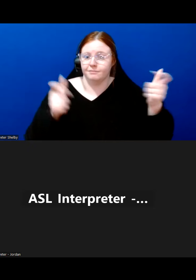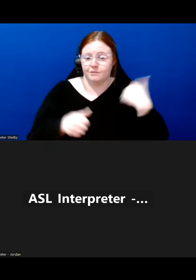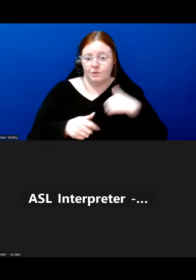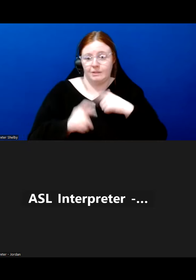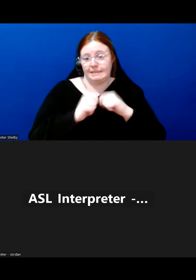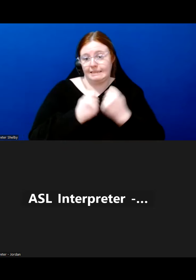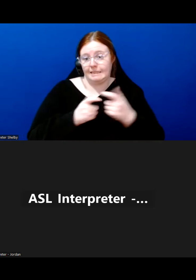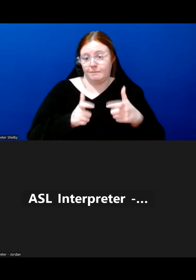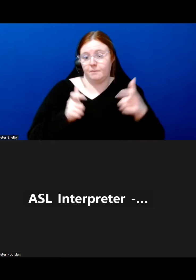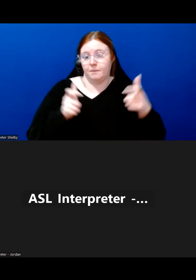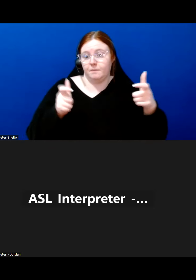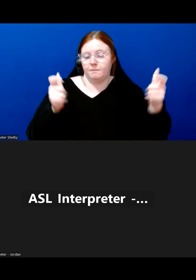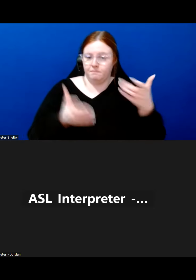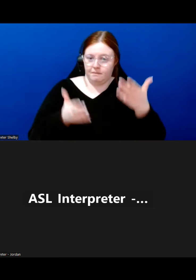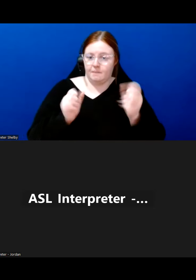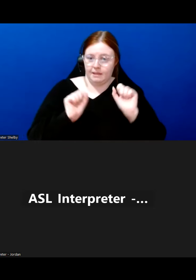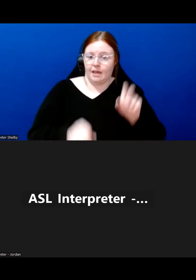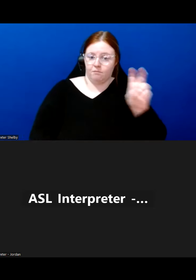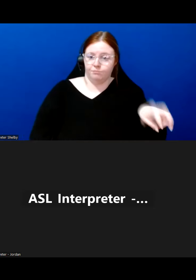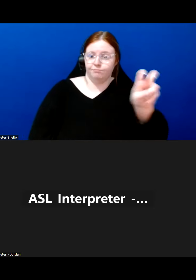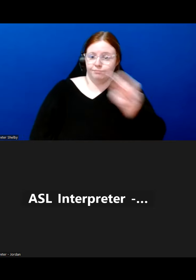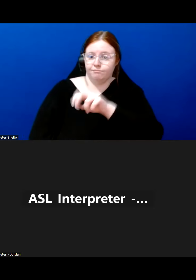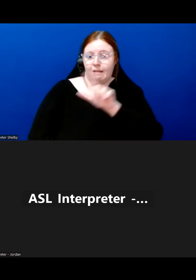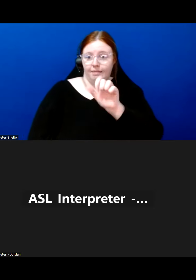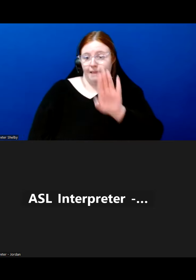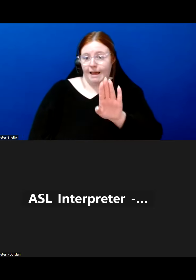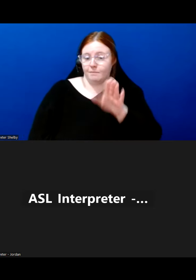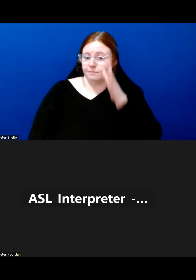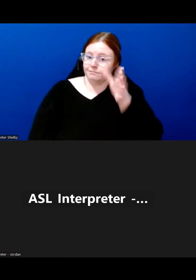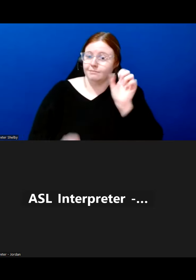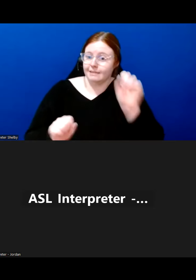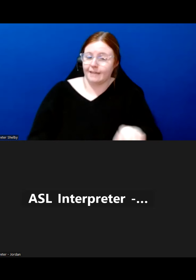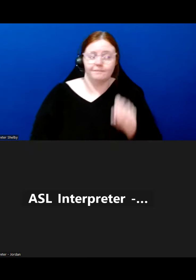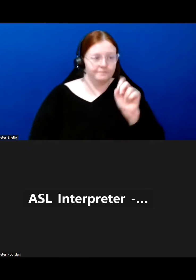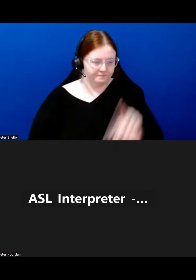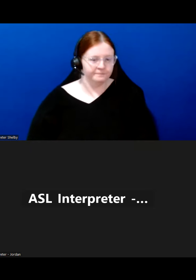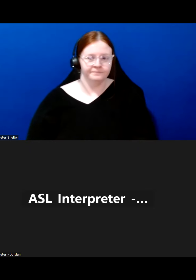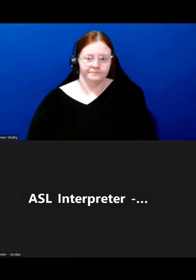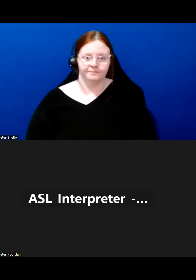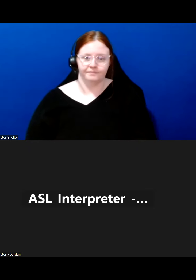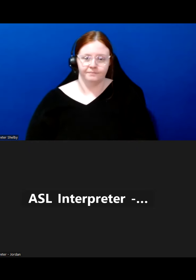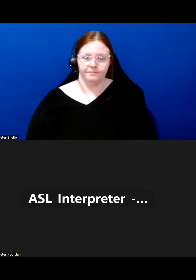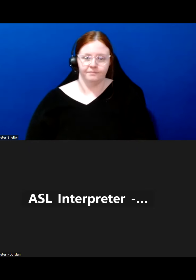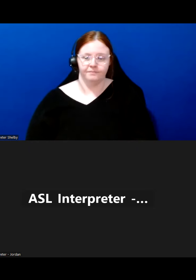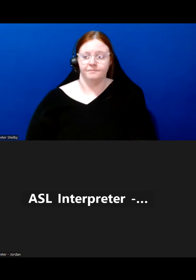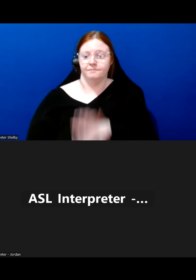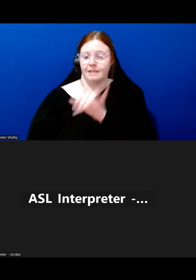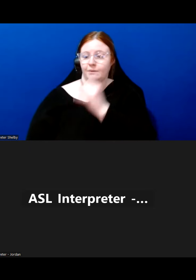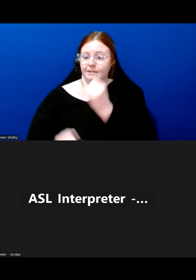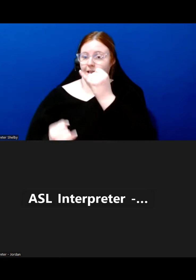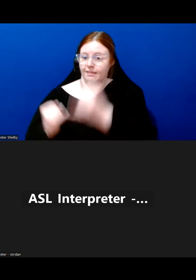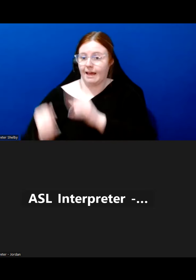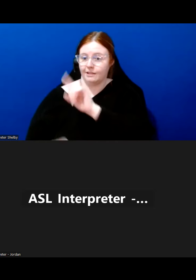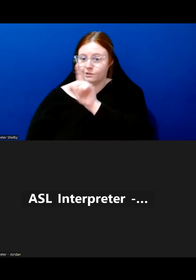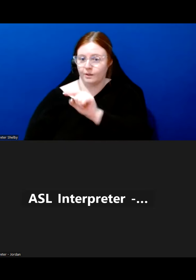maybe we will get to go to Labrador again sometime. Okay. That was the last question that was in